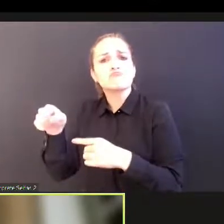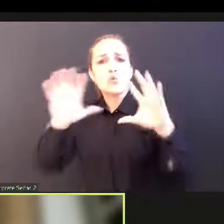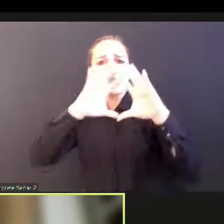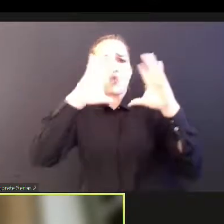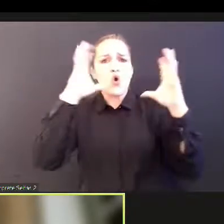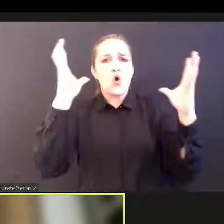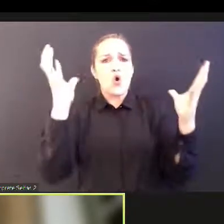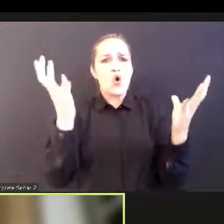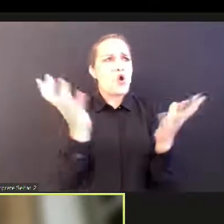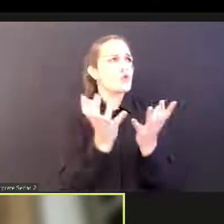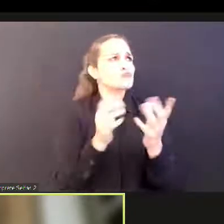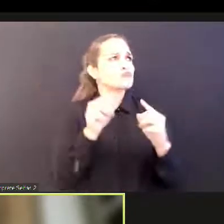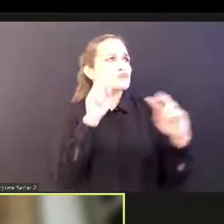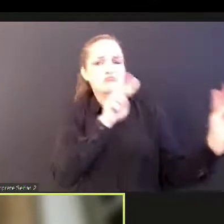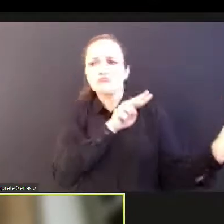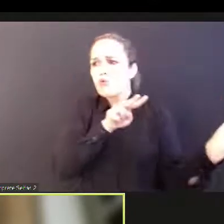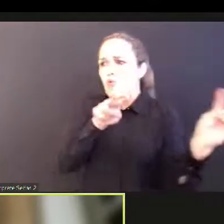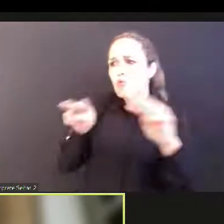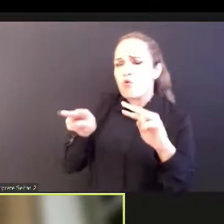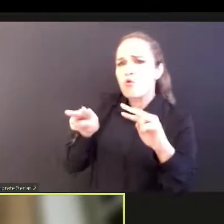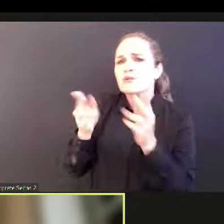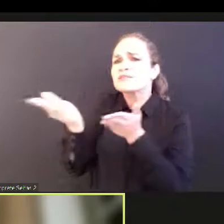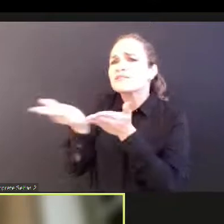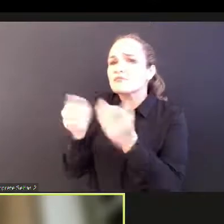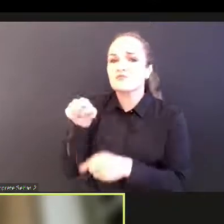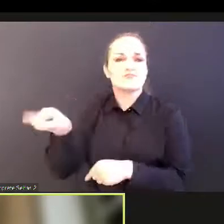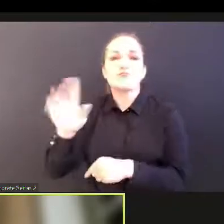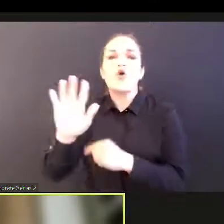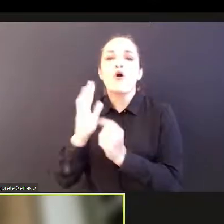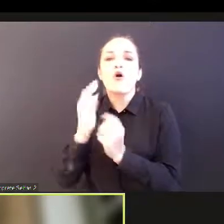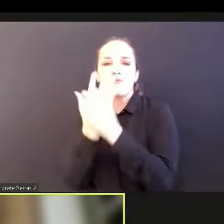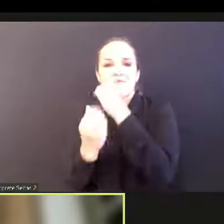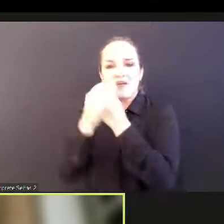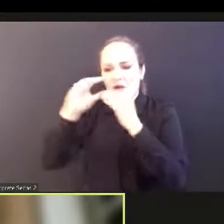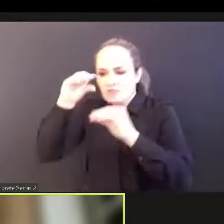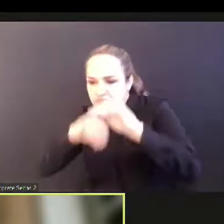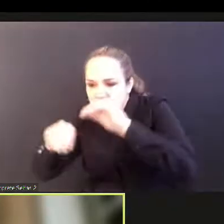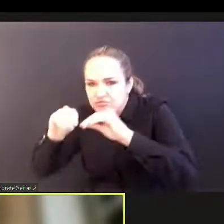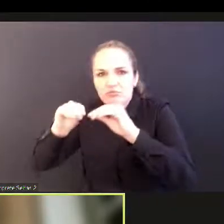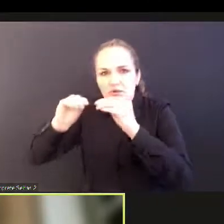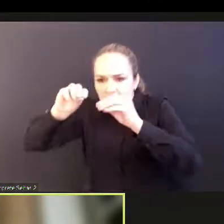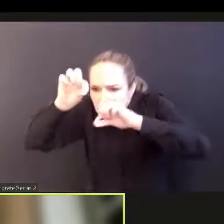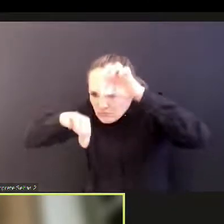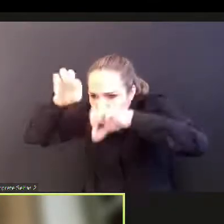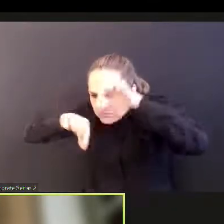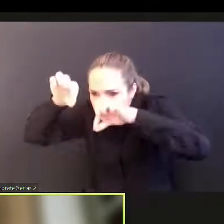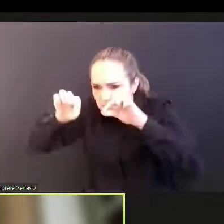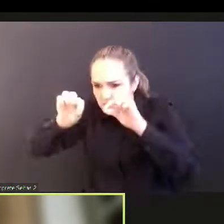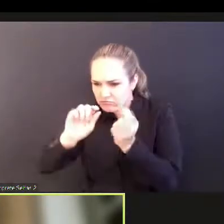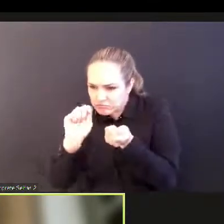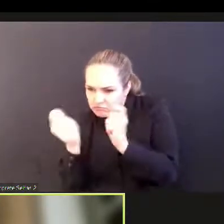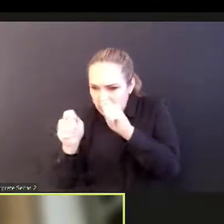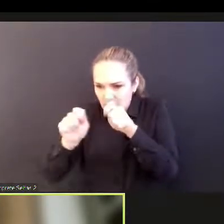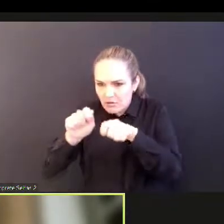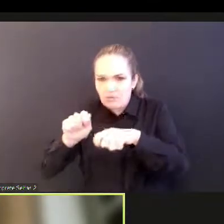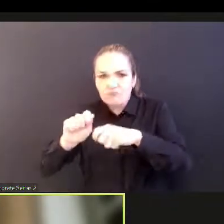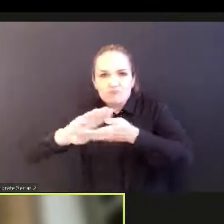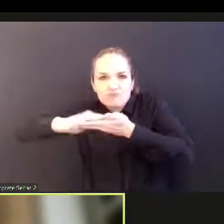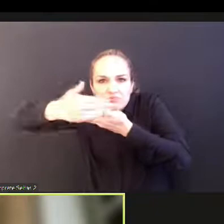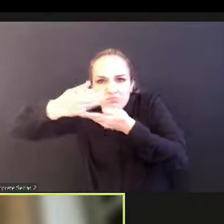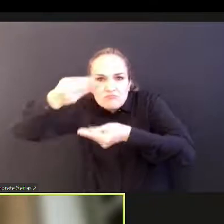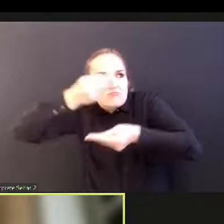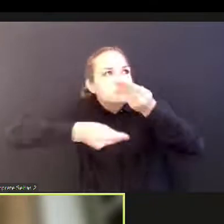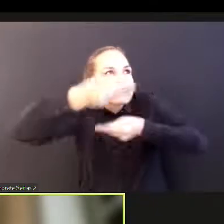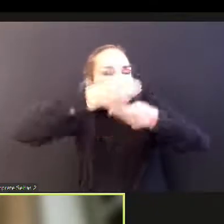in the manufacturing space, but it's leveraging its manufacturing competitiveness to actually give digitally basically